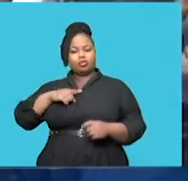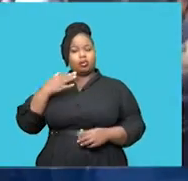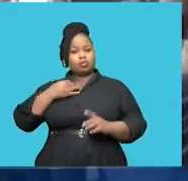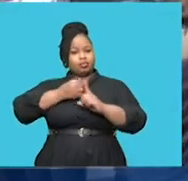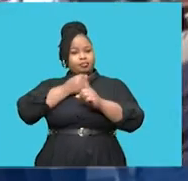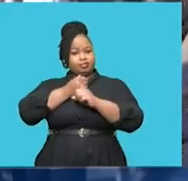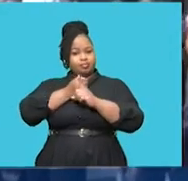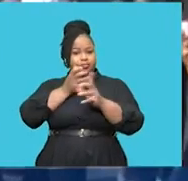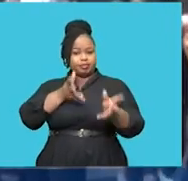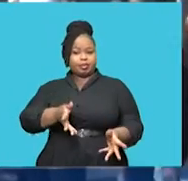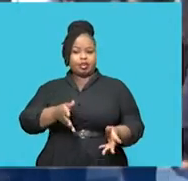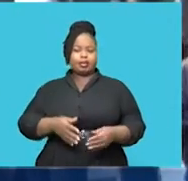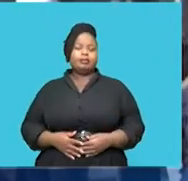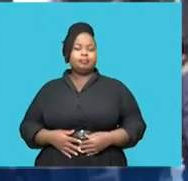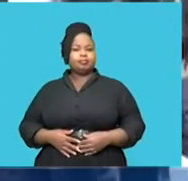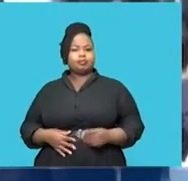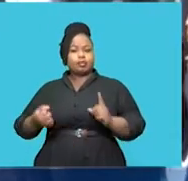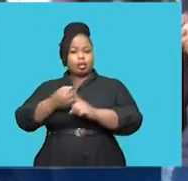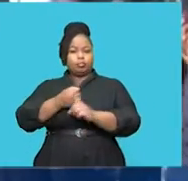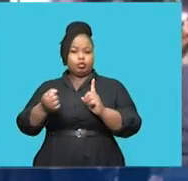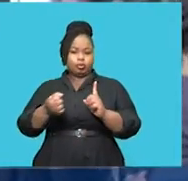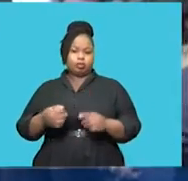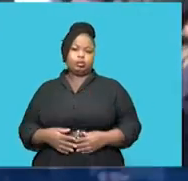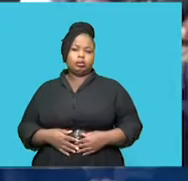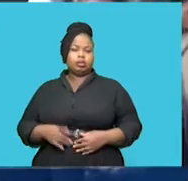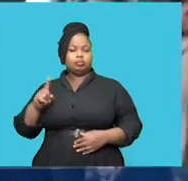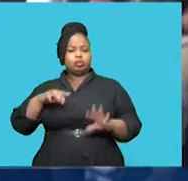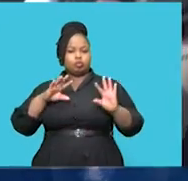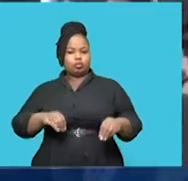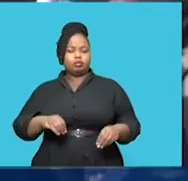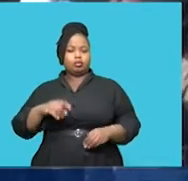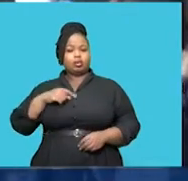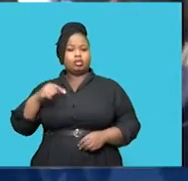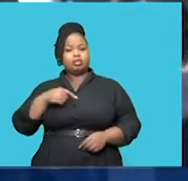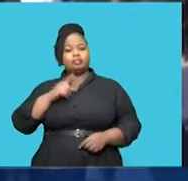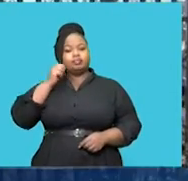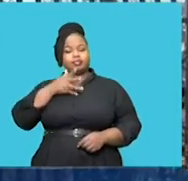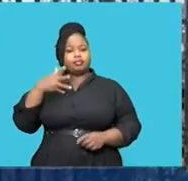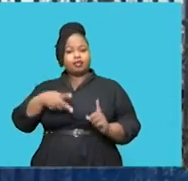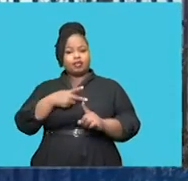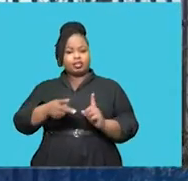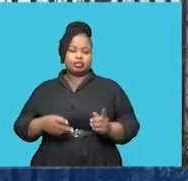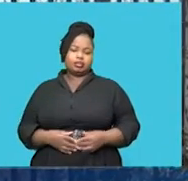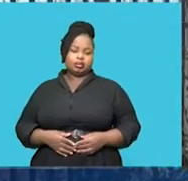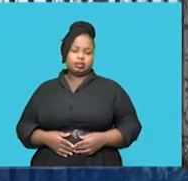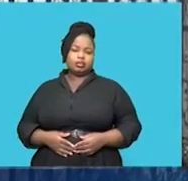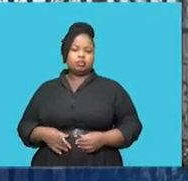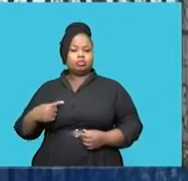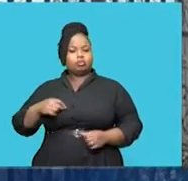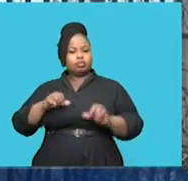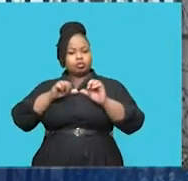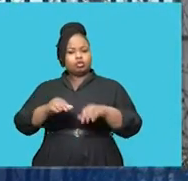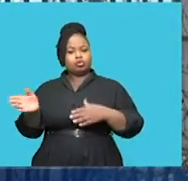here is abuse eyenzakalala ngaphakathi, gender based eyenzakalala ngaphakathi. We will continue closing this